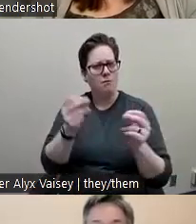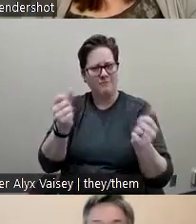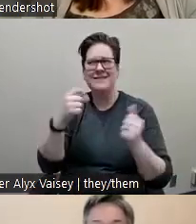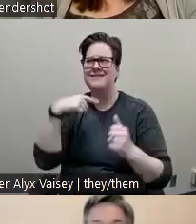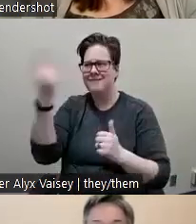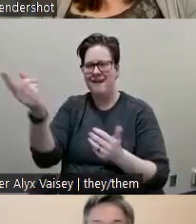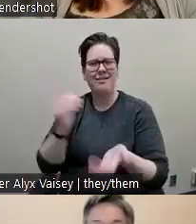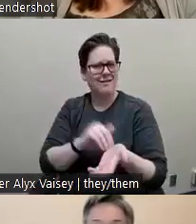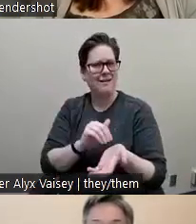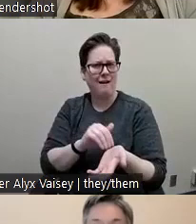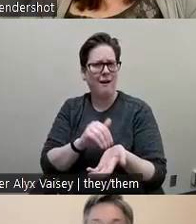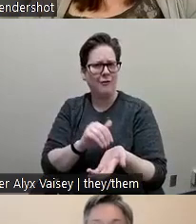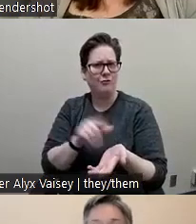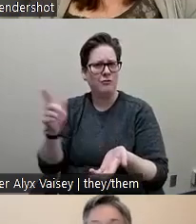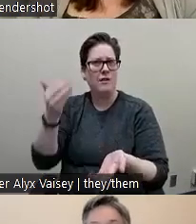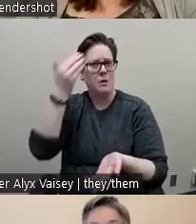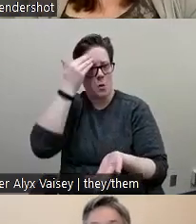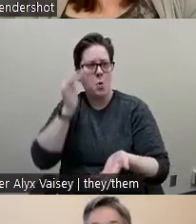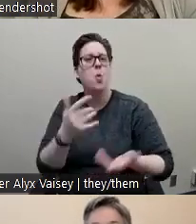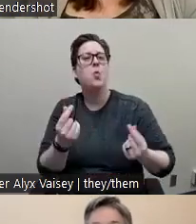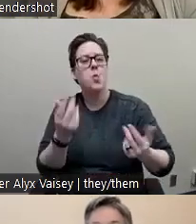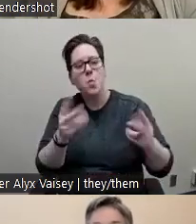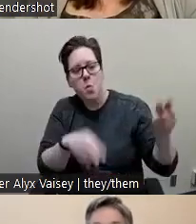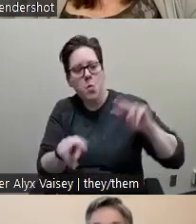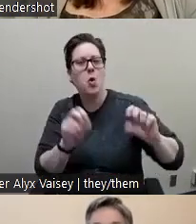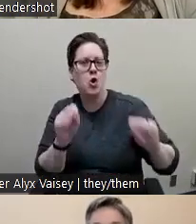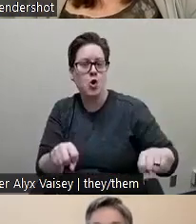that information with your medical providers.